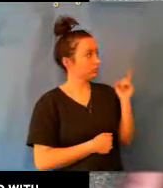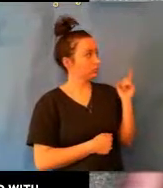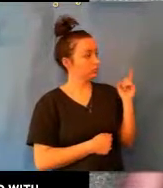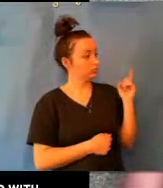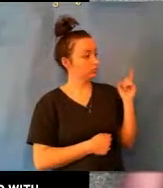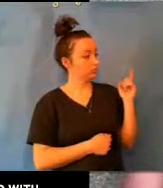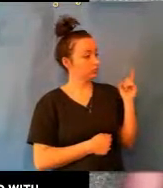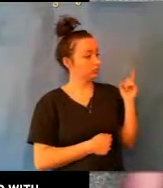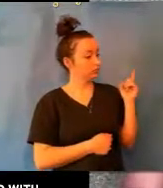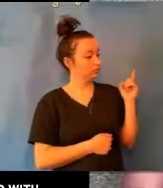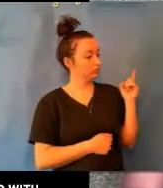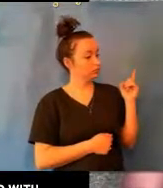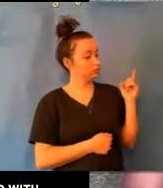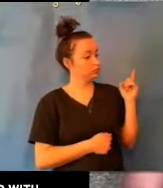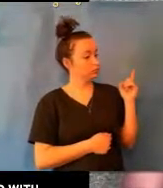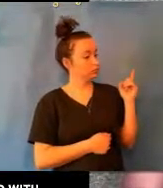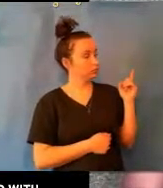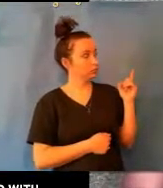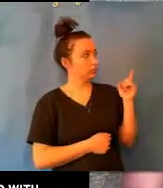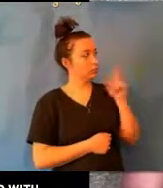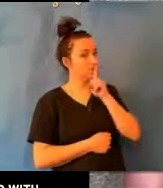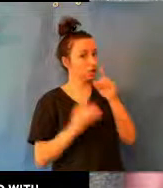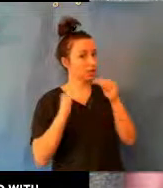at the end and make sure that they're touching.